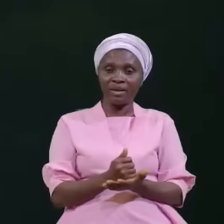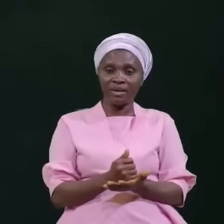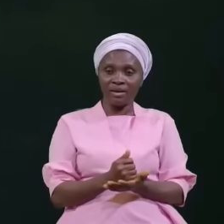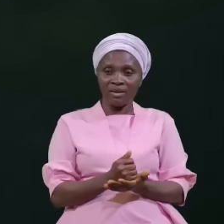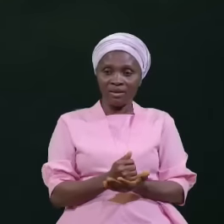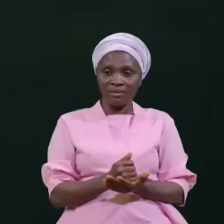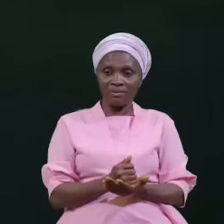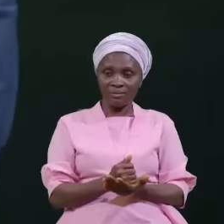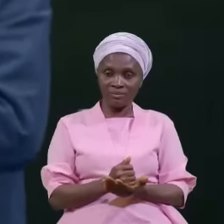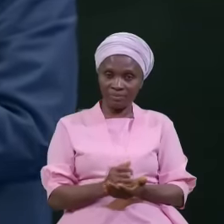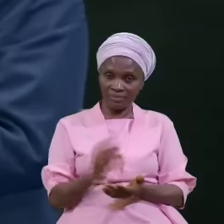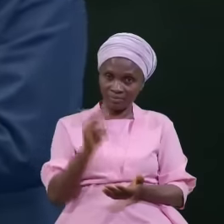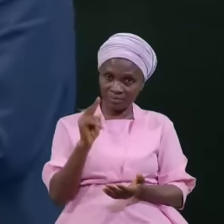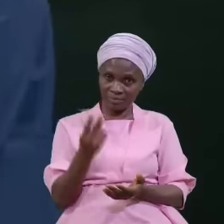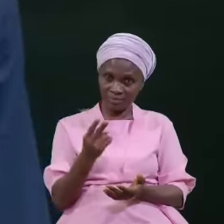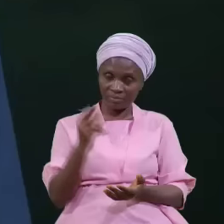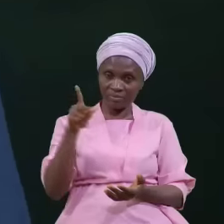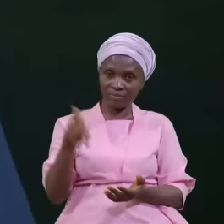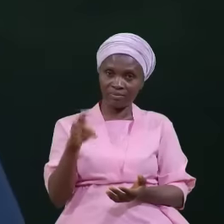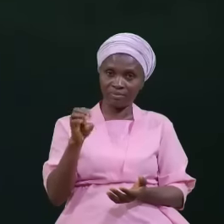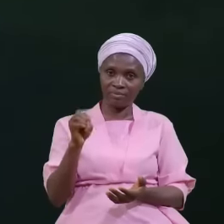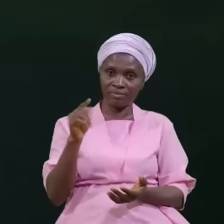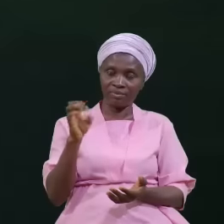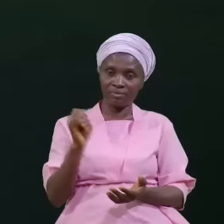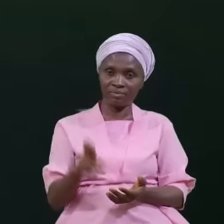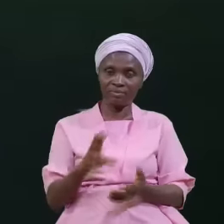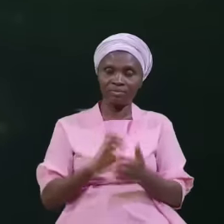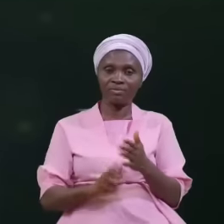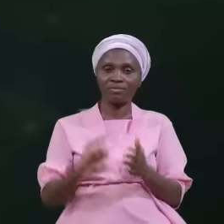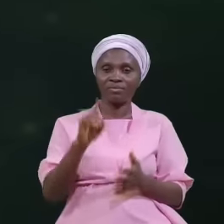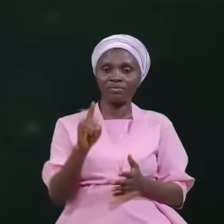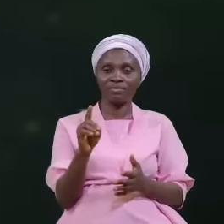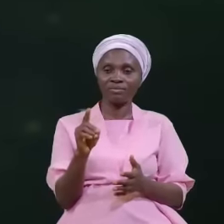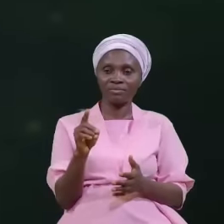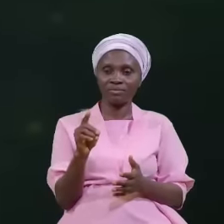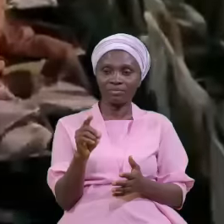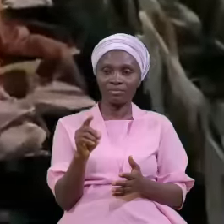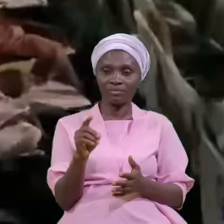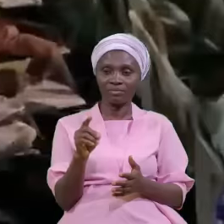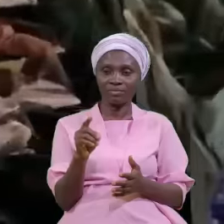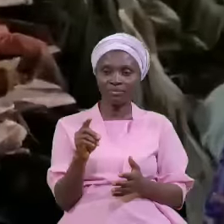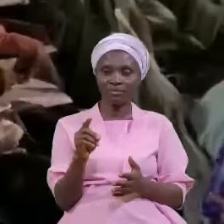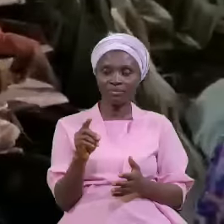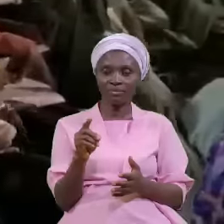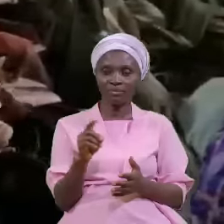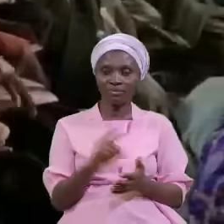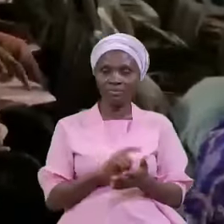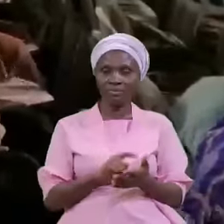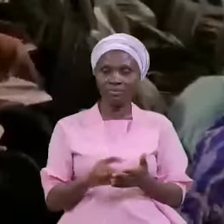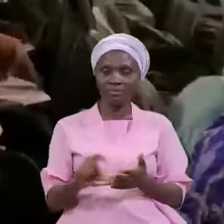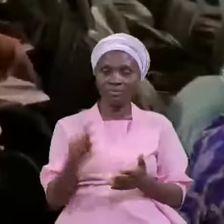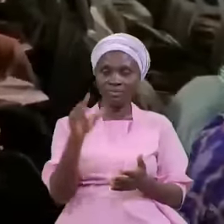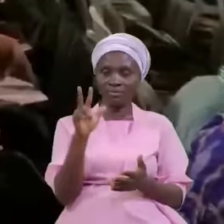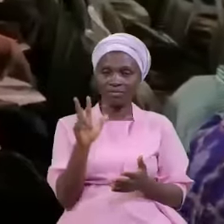1, and I'm reading from verse 3. 2 Peter chapter 1, we're reading from